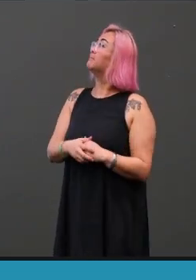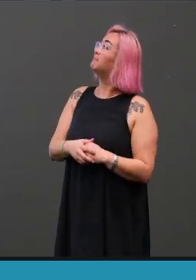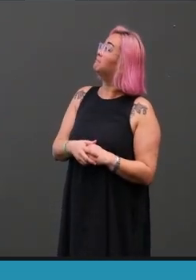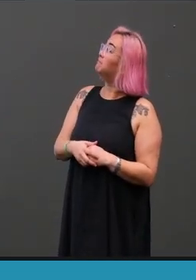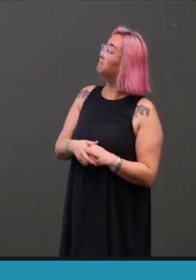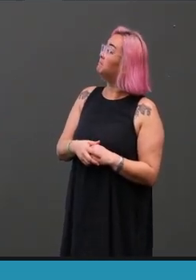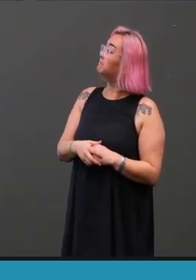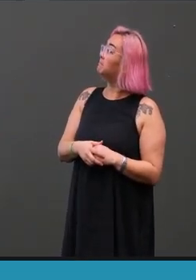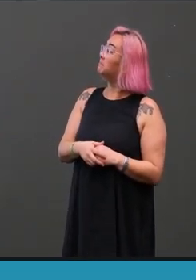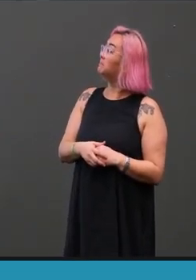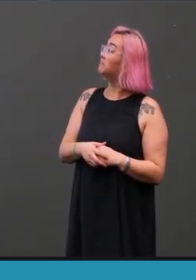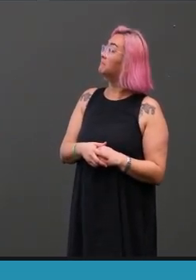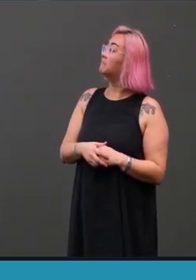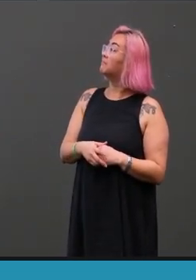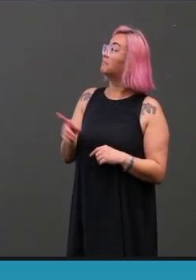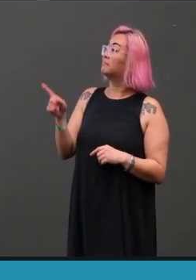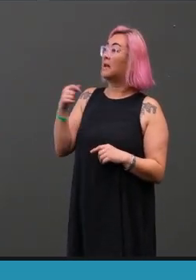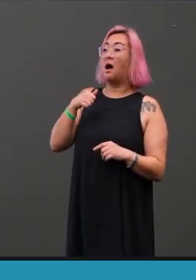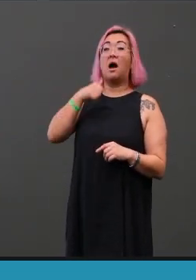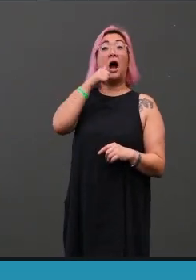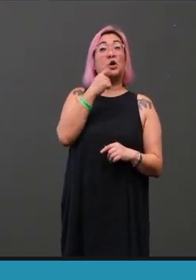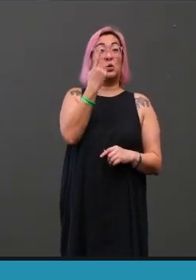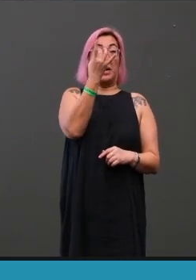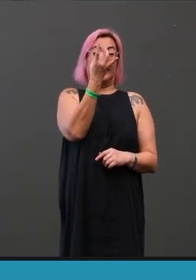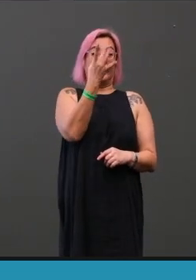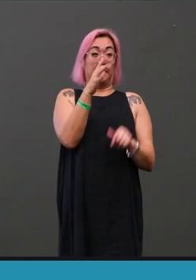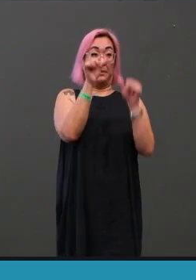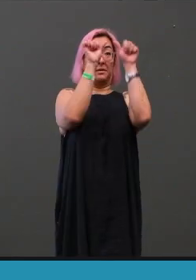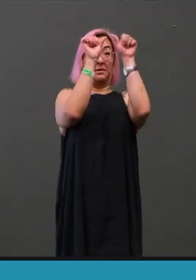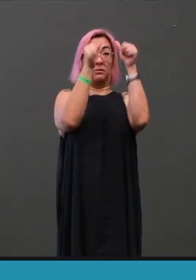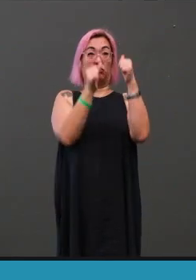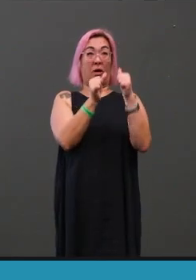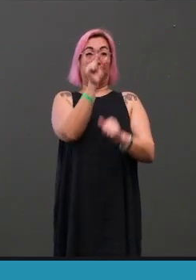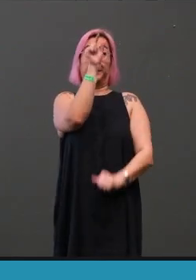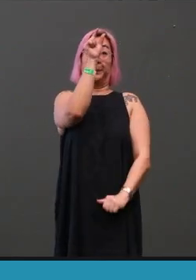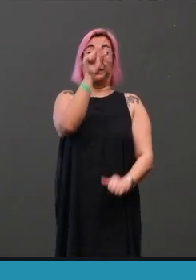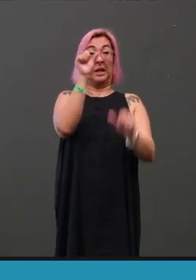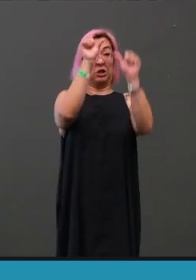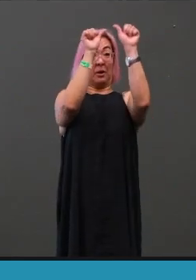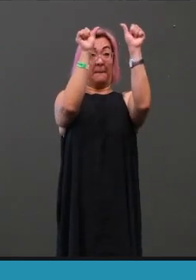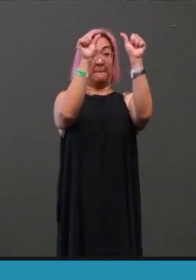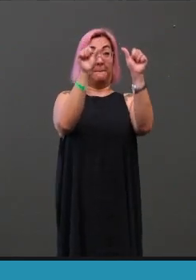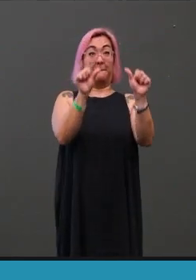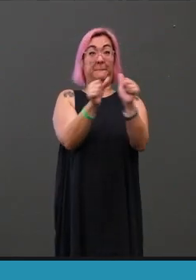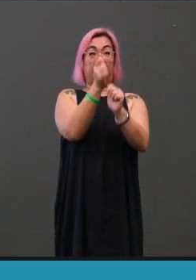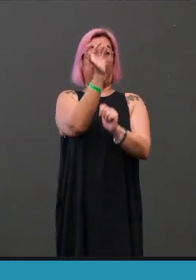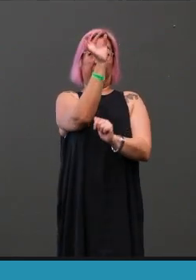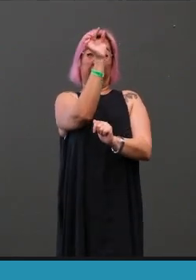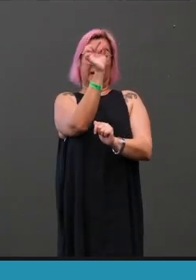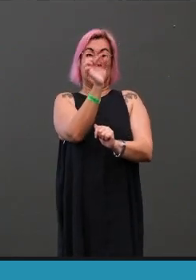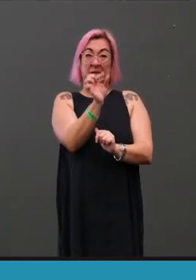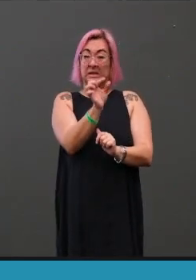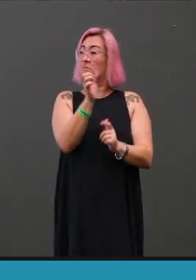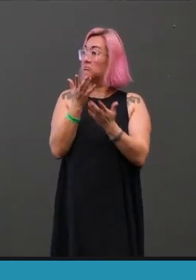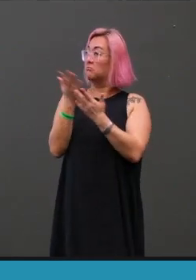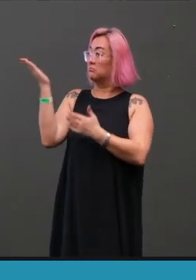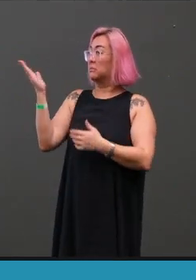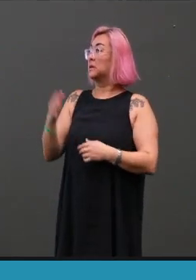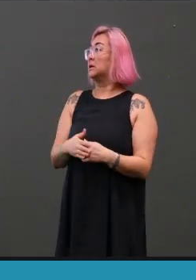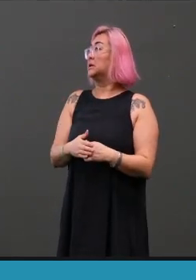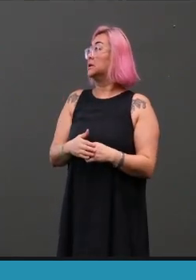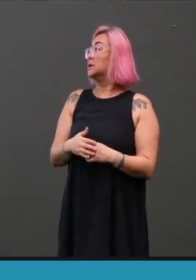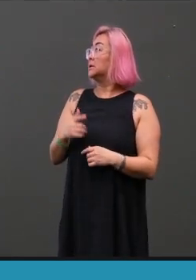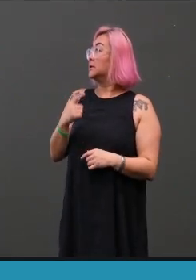and simple sprite with an elongated shape. So the very small one here on the left. And we spawned that